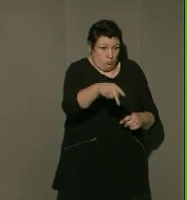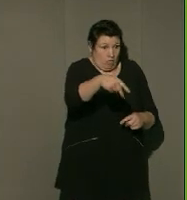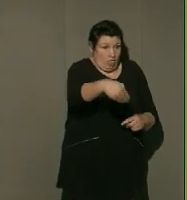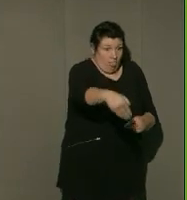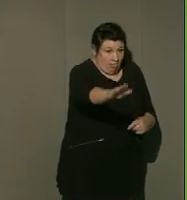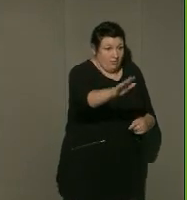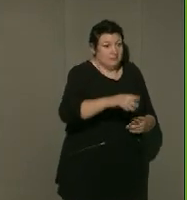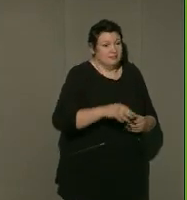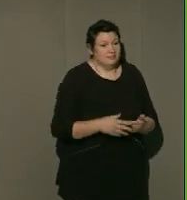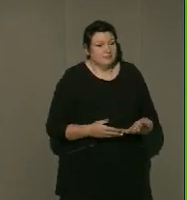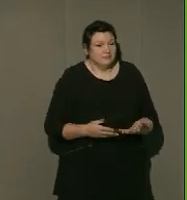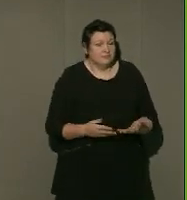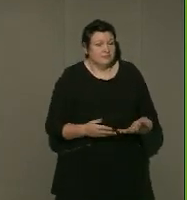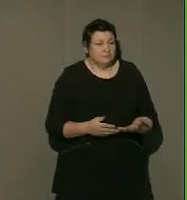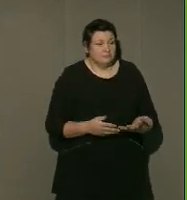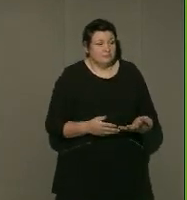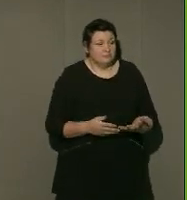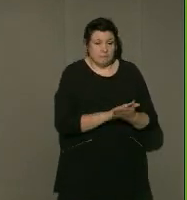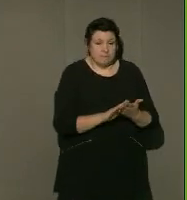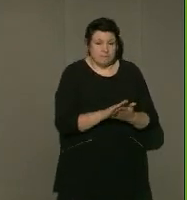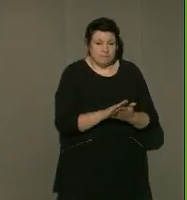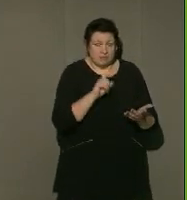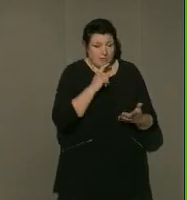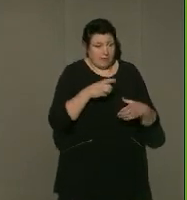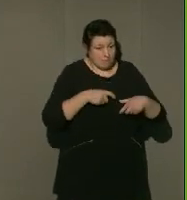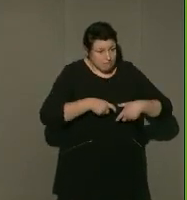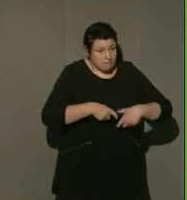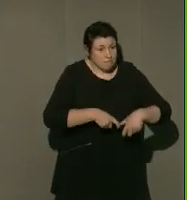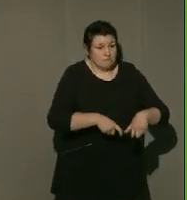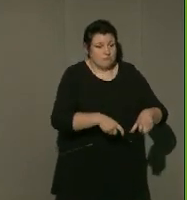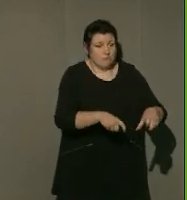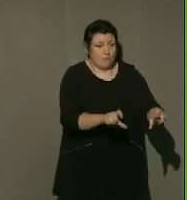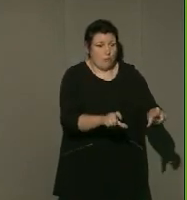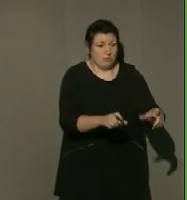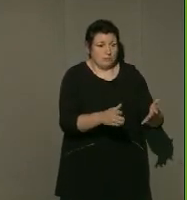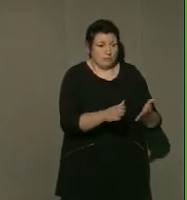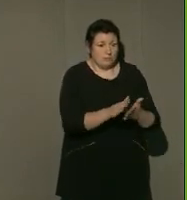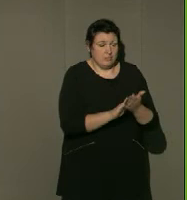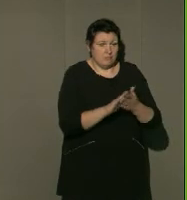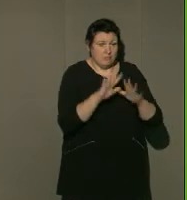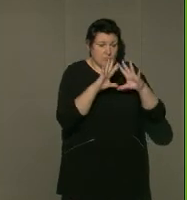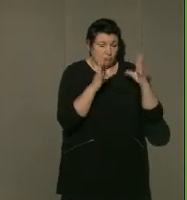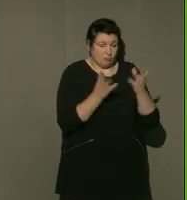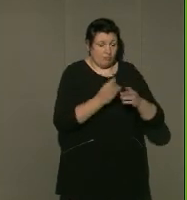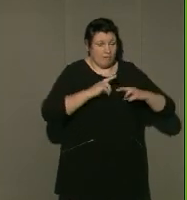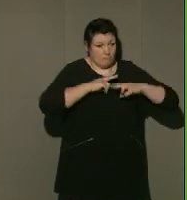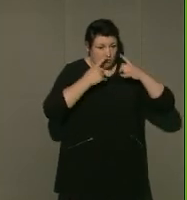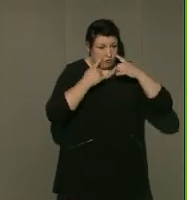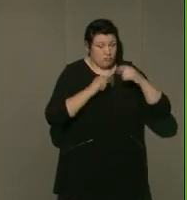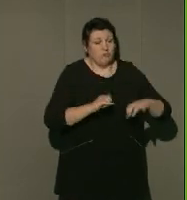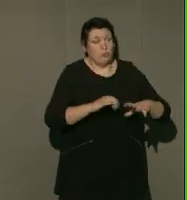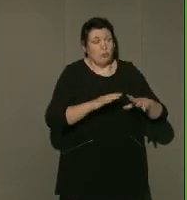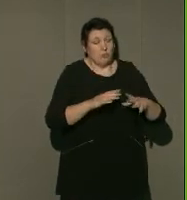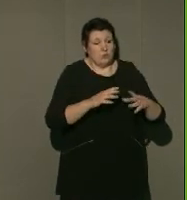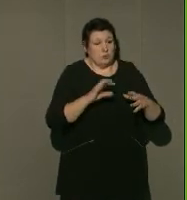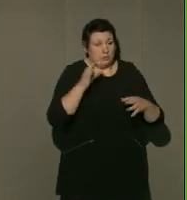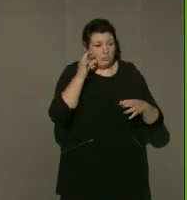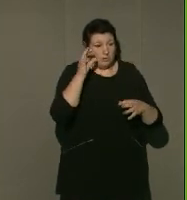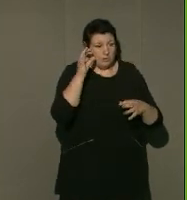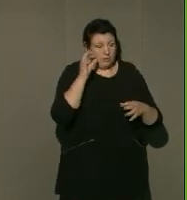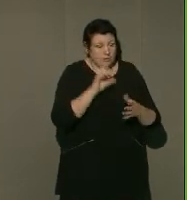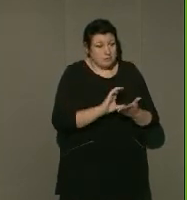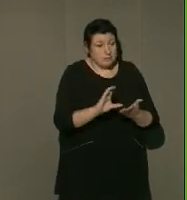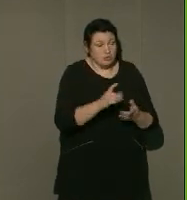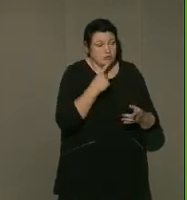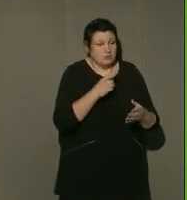It will enable us to move forward in the direction that the Holistic Review Commission charted in its report to the